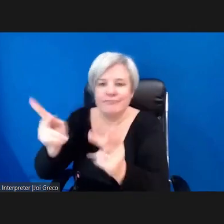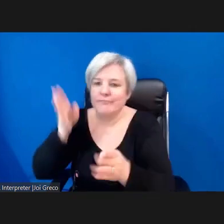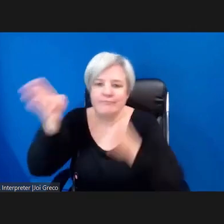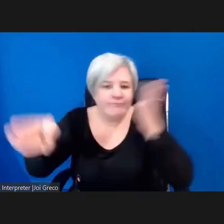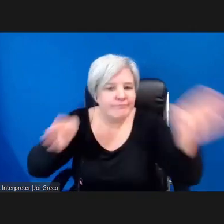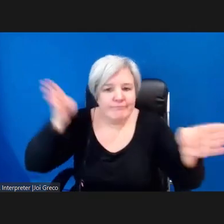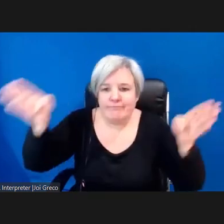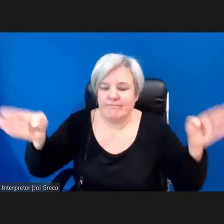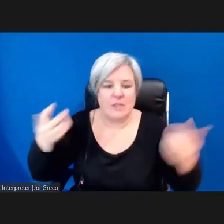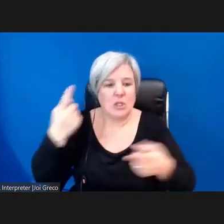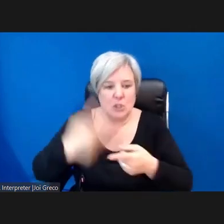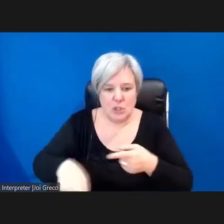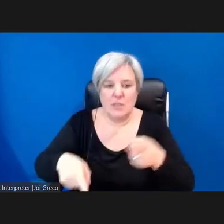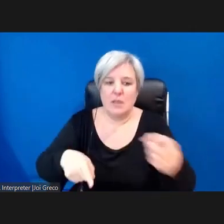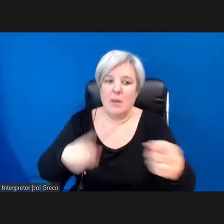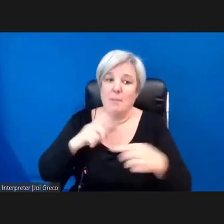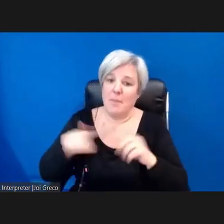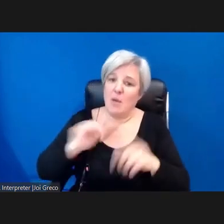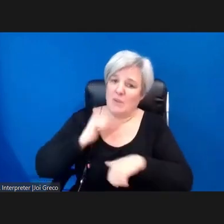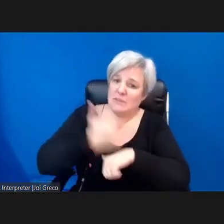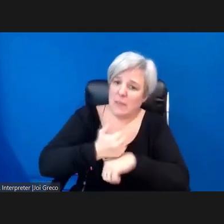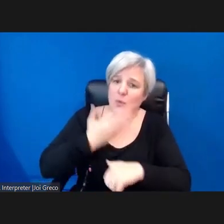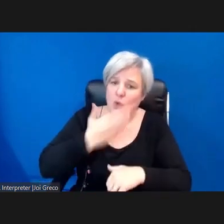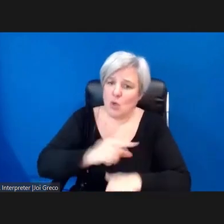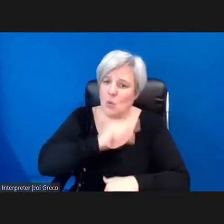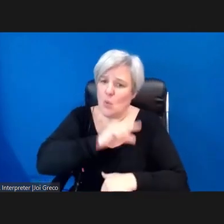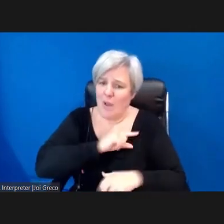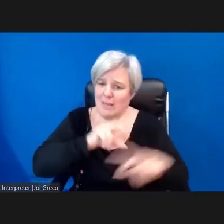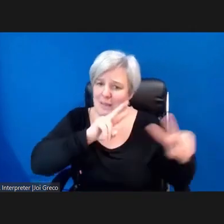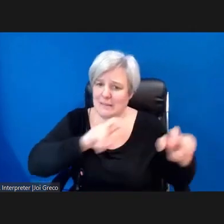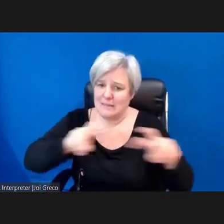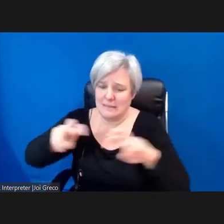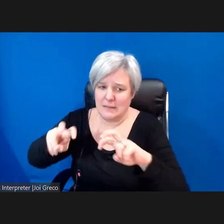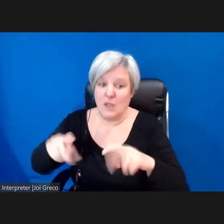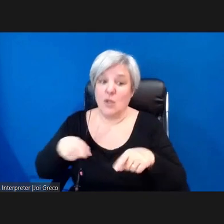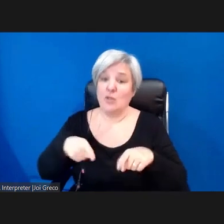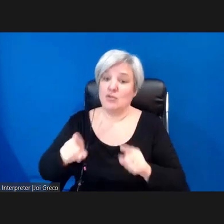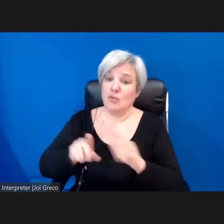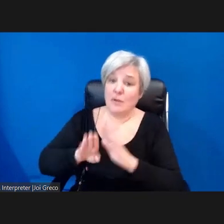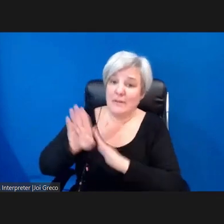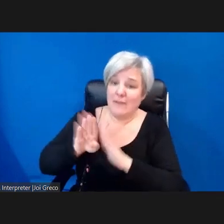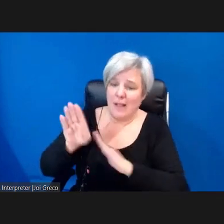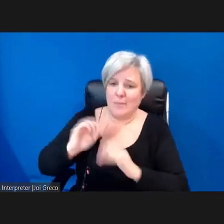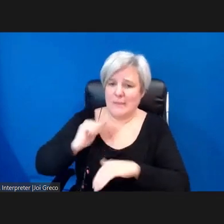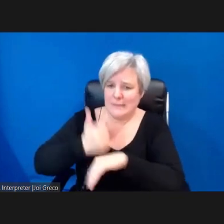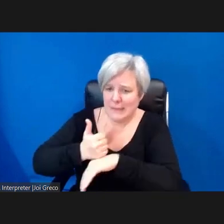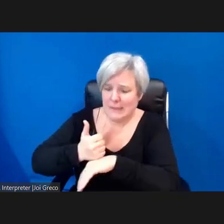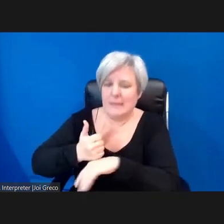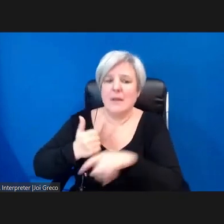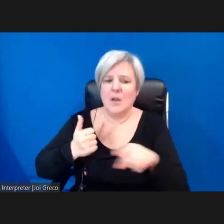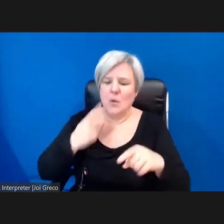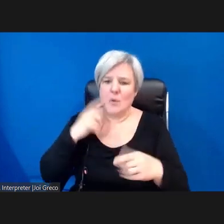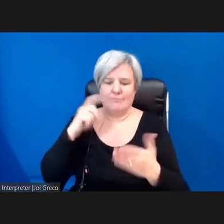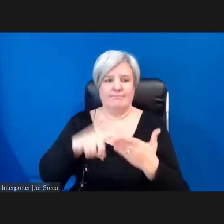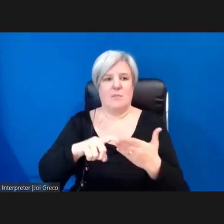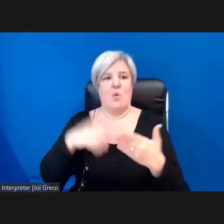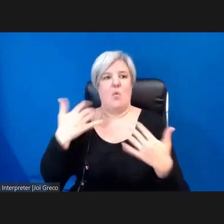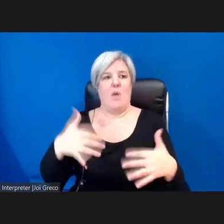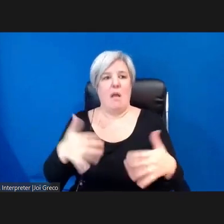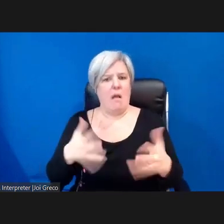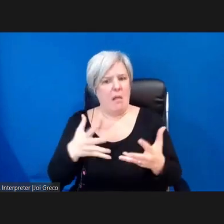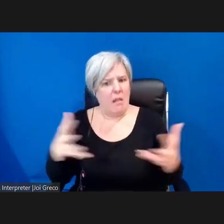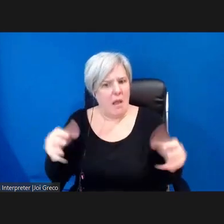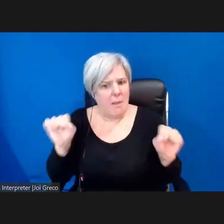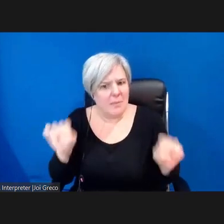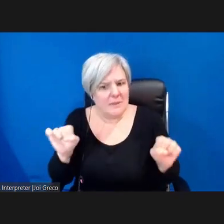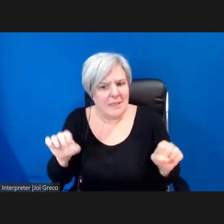hospital program quality as a result. During its development, we recognized the potential of the VSV program